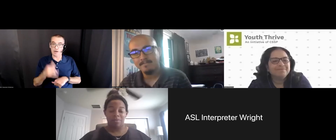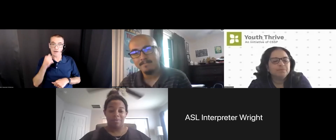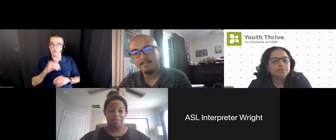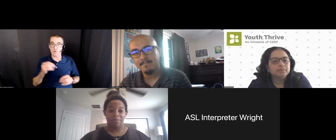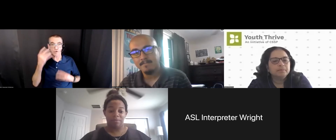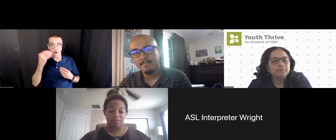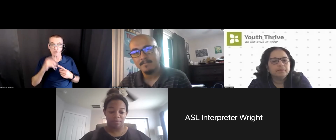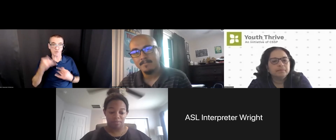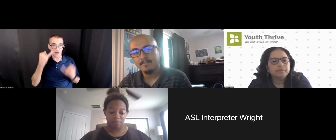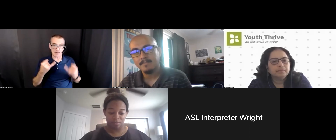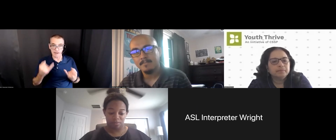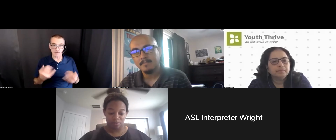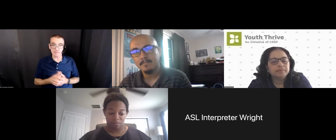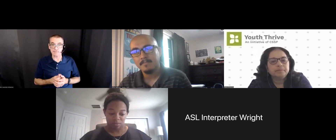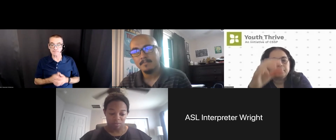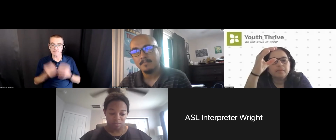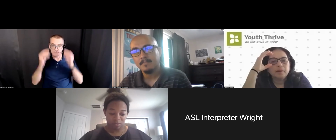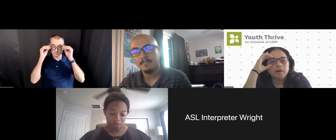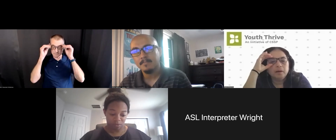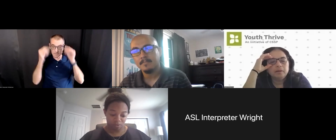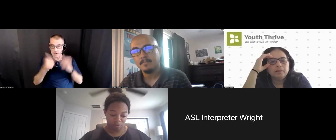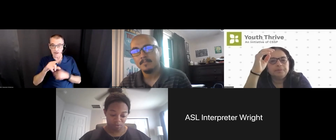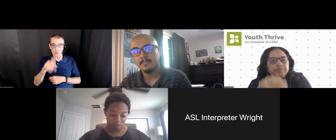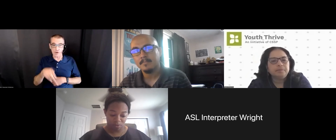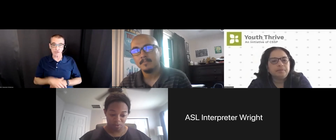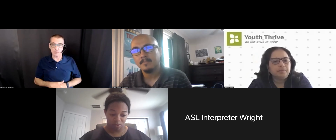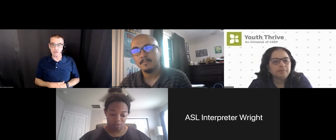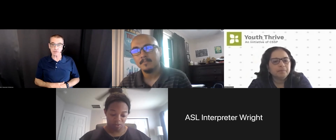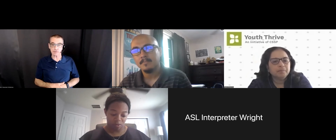or ideas. Any questions?